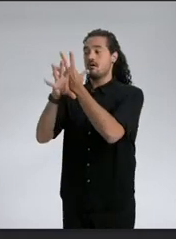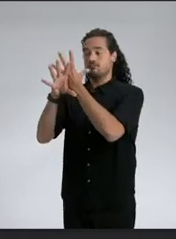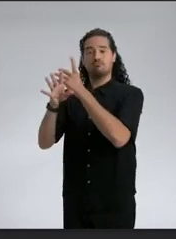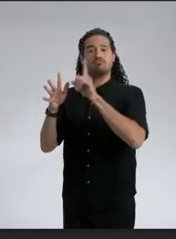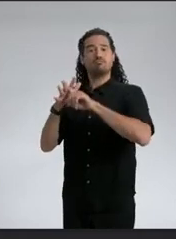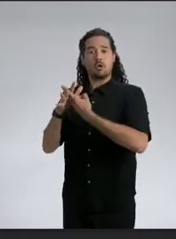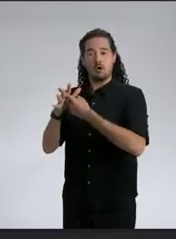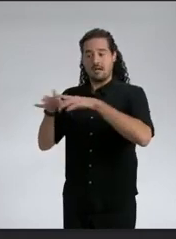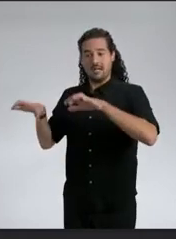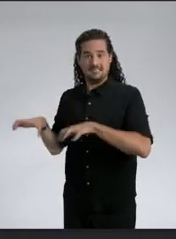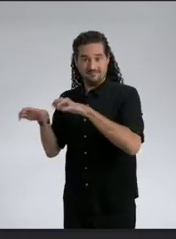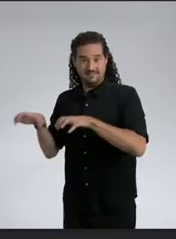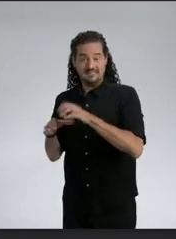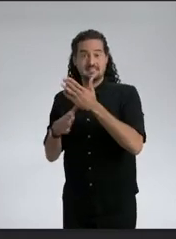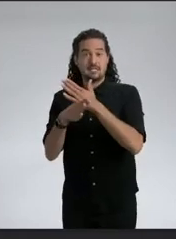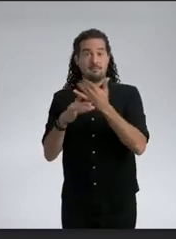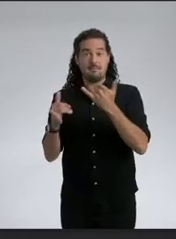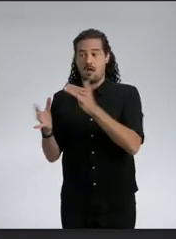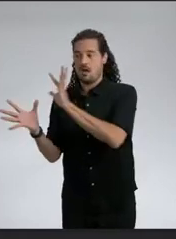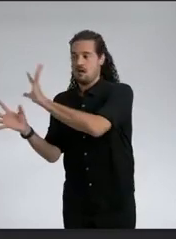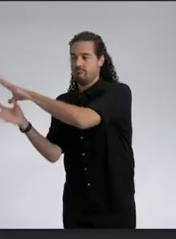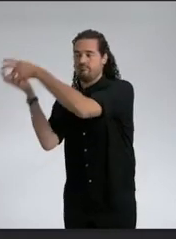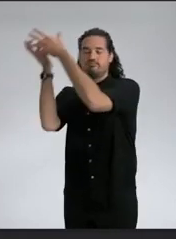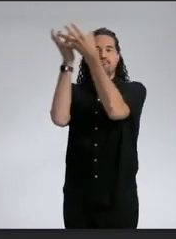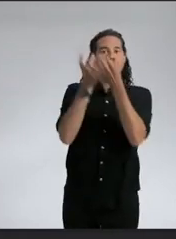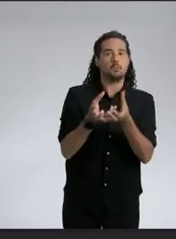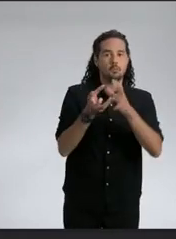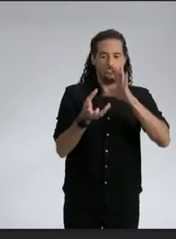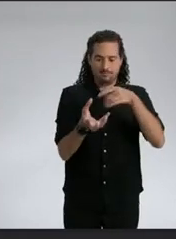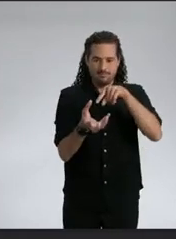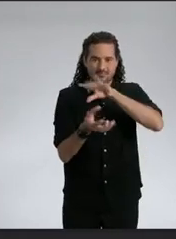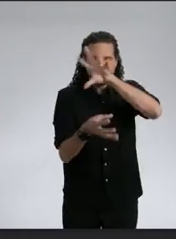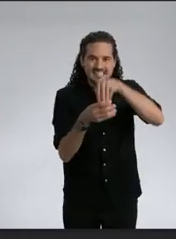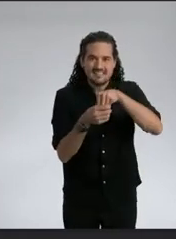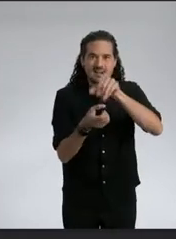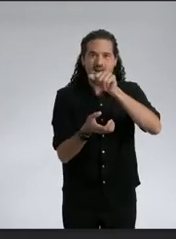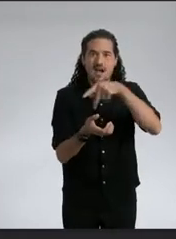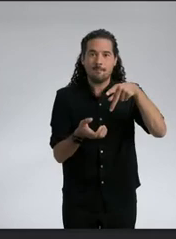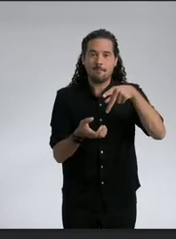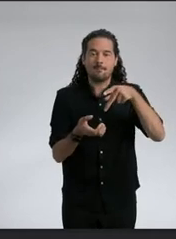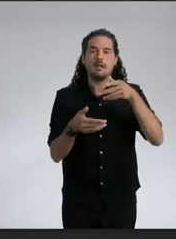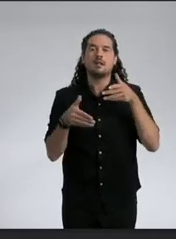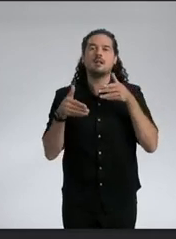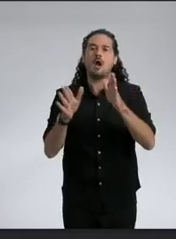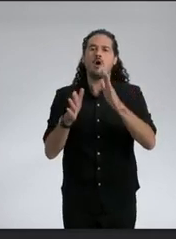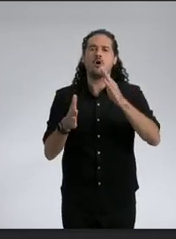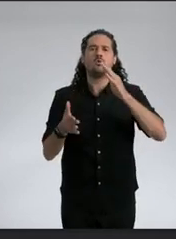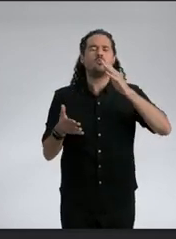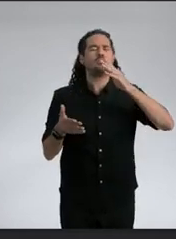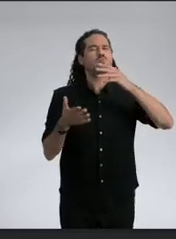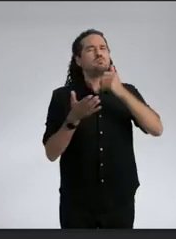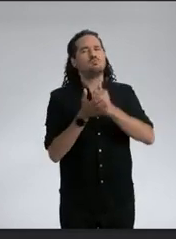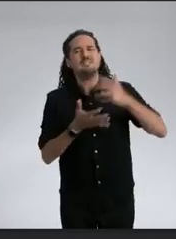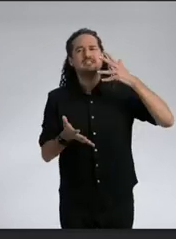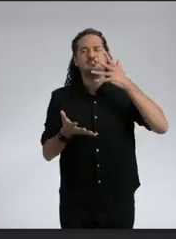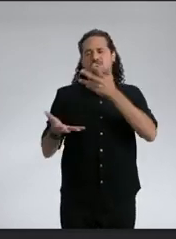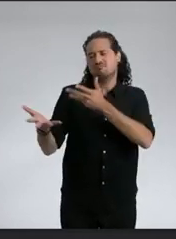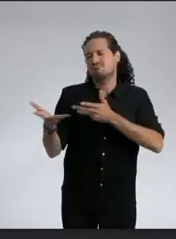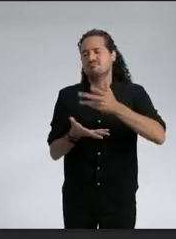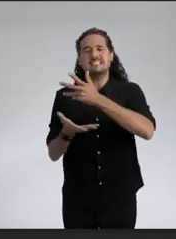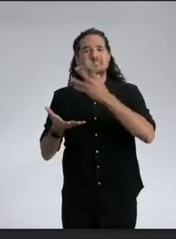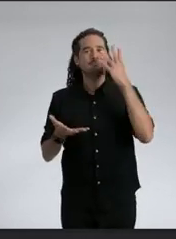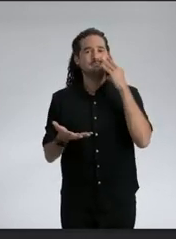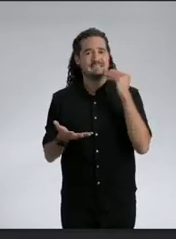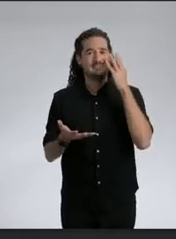SharePlay will bring the group directly into your app, allowing for rich, interactive experiences where users can communicate just like they're used